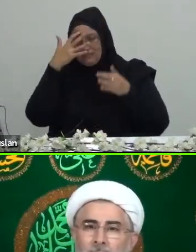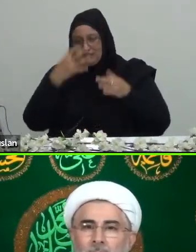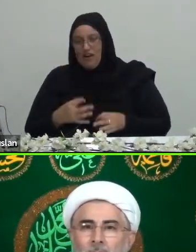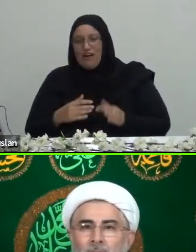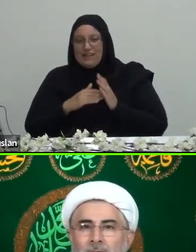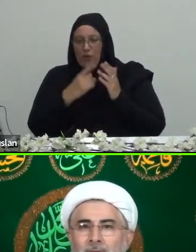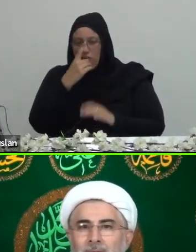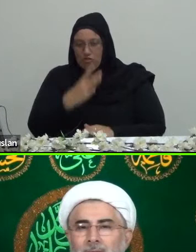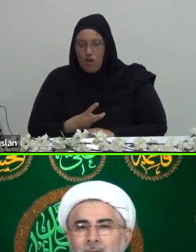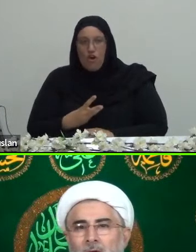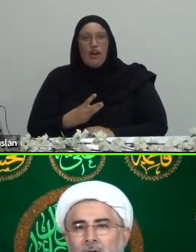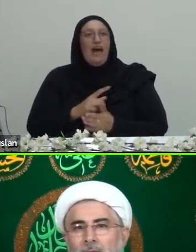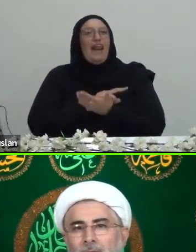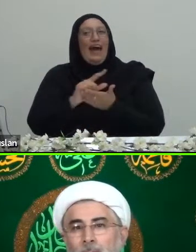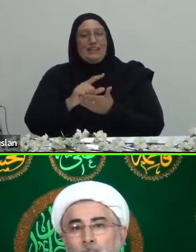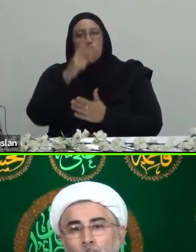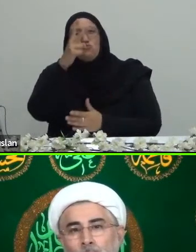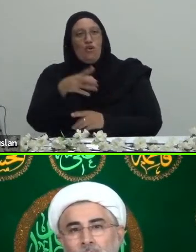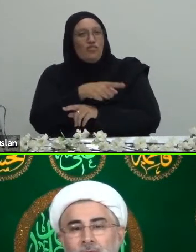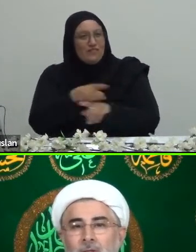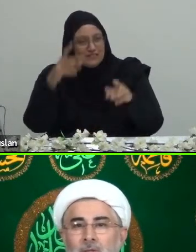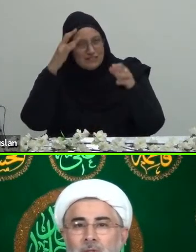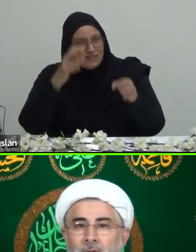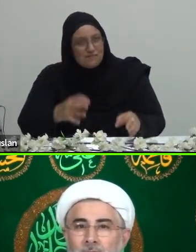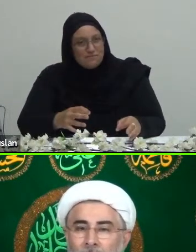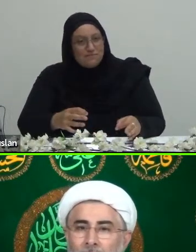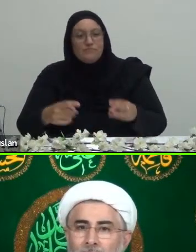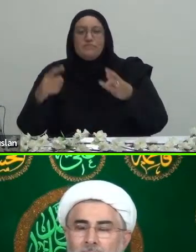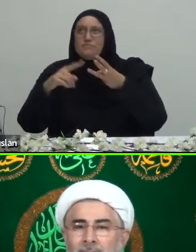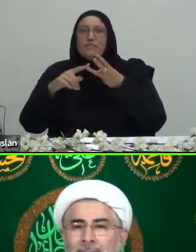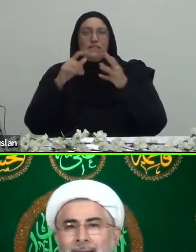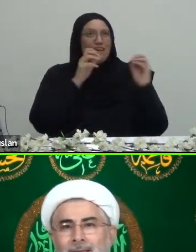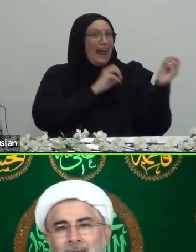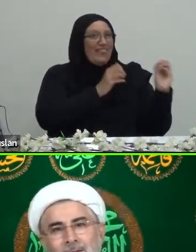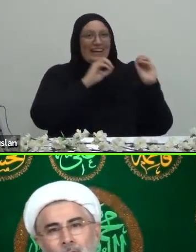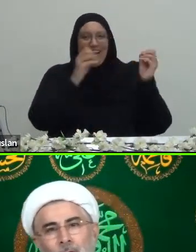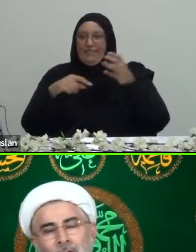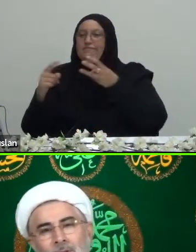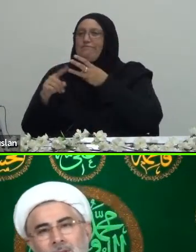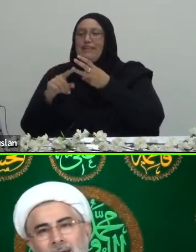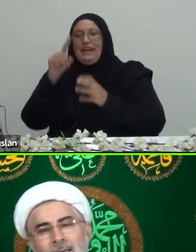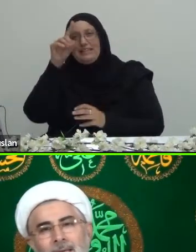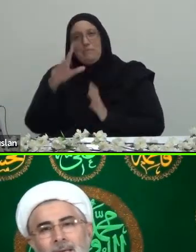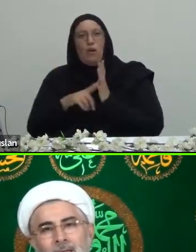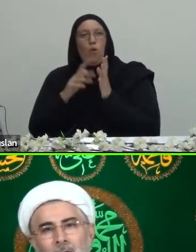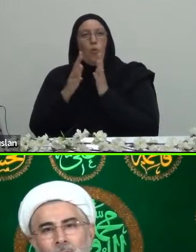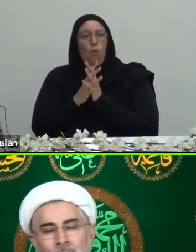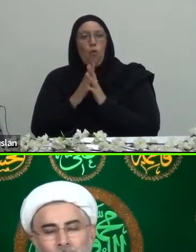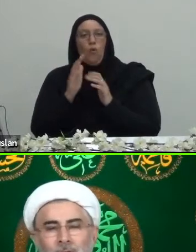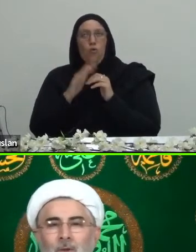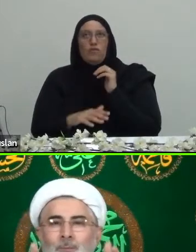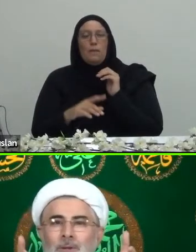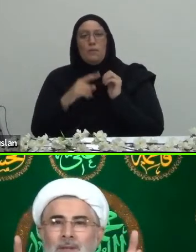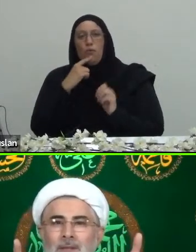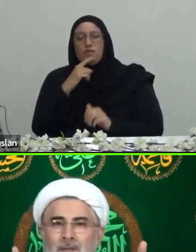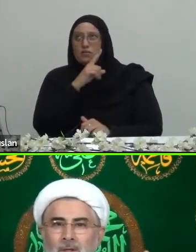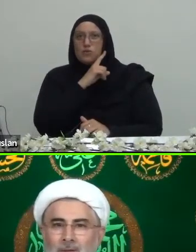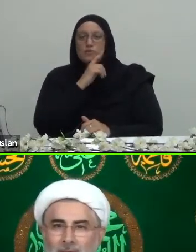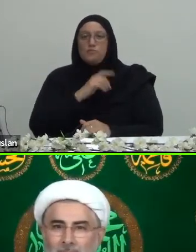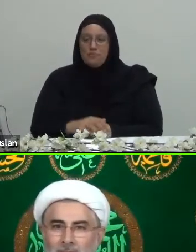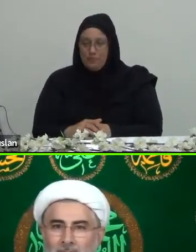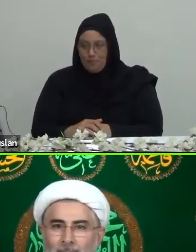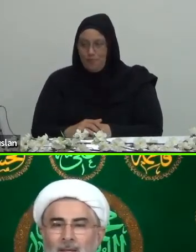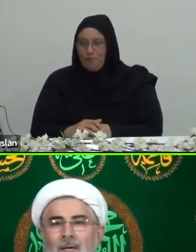the Islamic law of inheritance of the boys versus the girls, to understand any law, you need to put it in